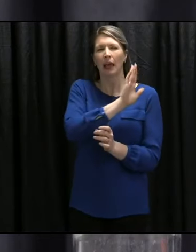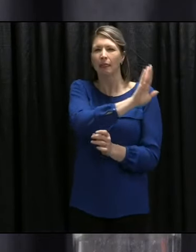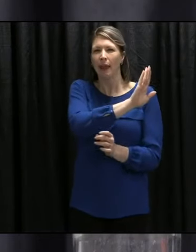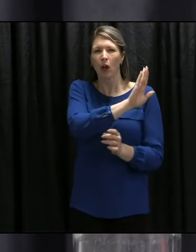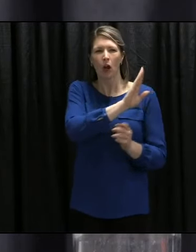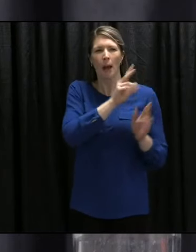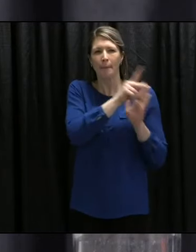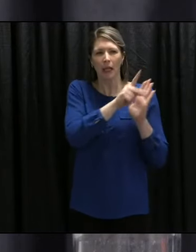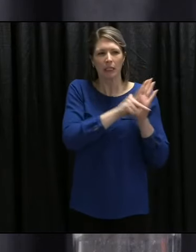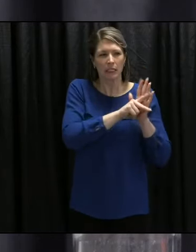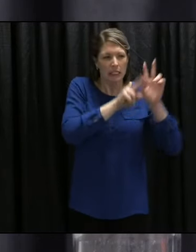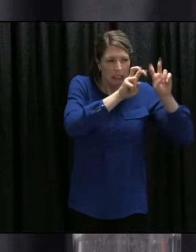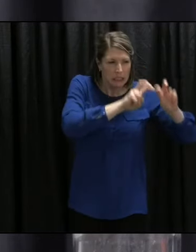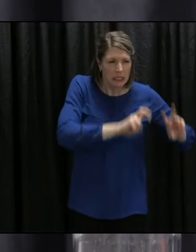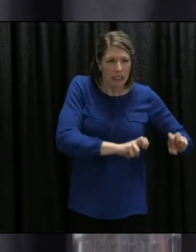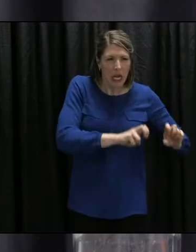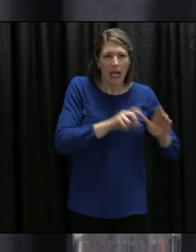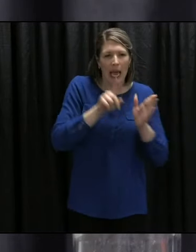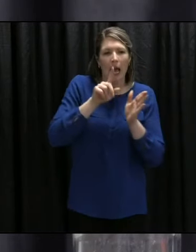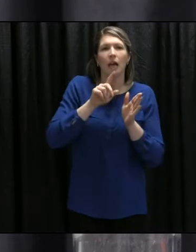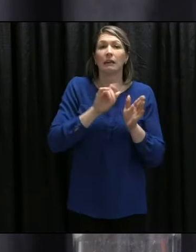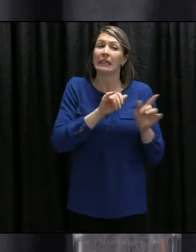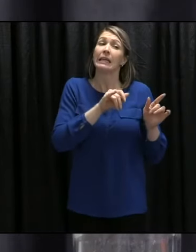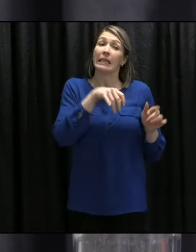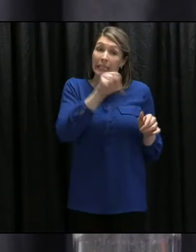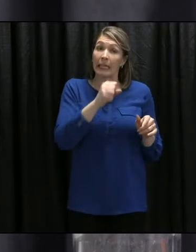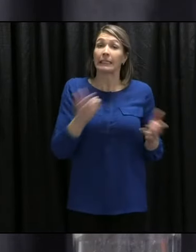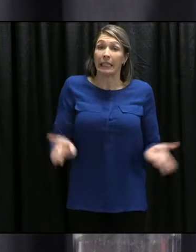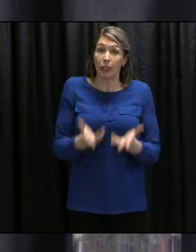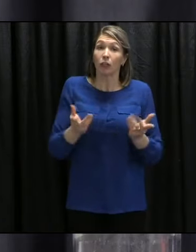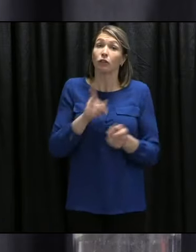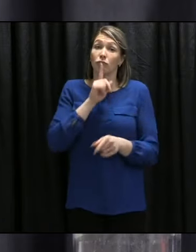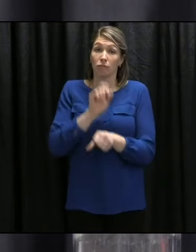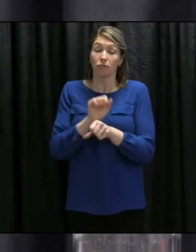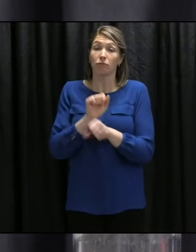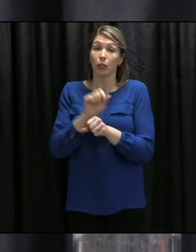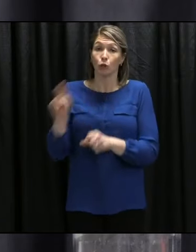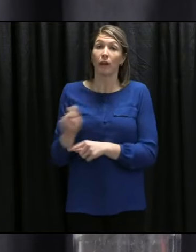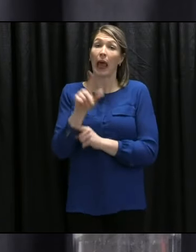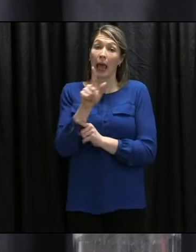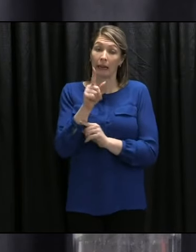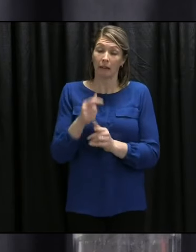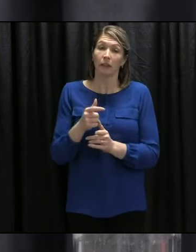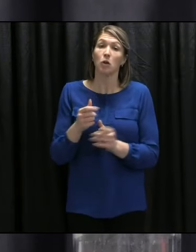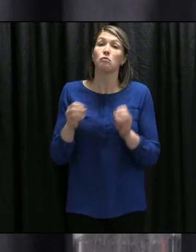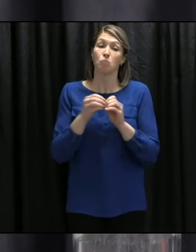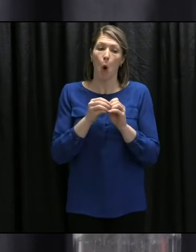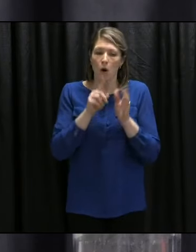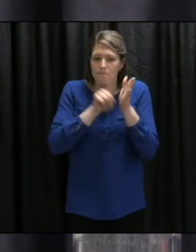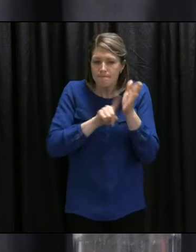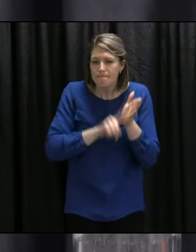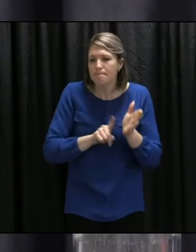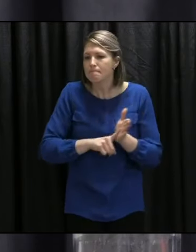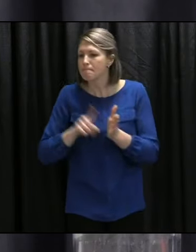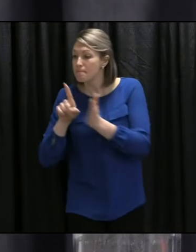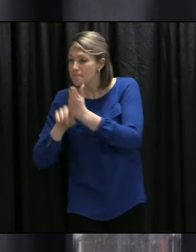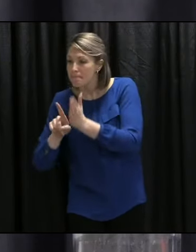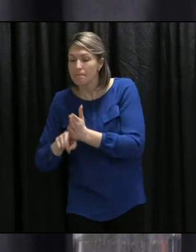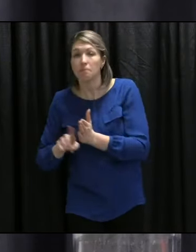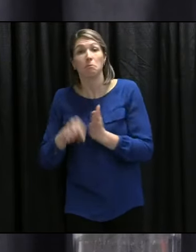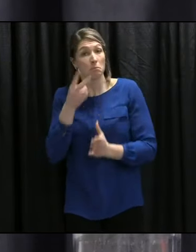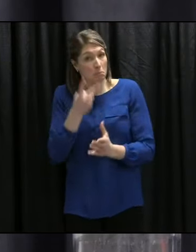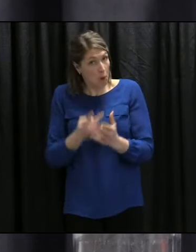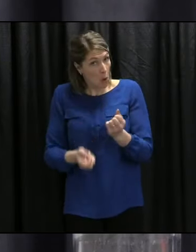certainly those visits have increased. And at the moment, I'm not hearing from any of the personal care